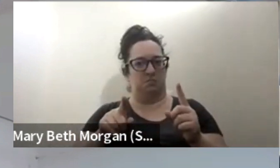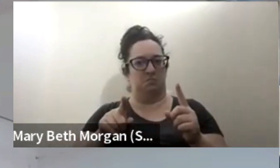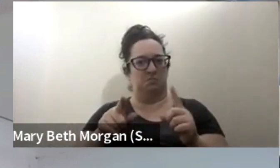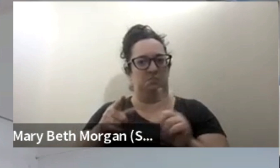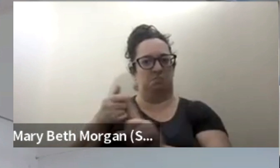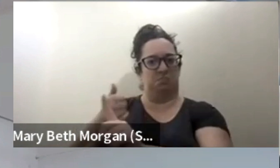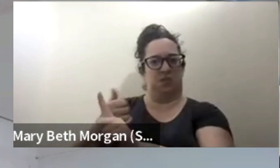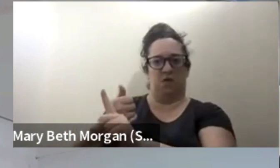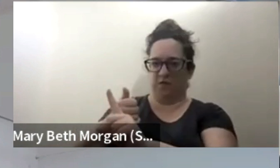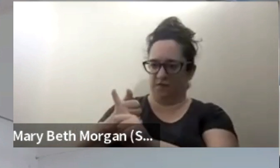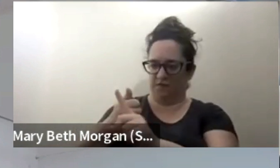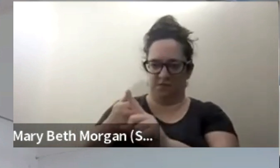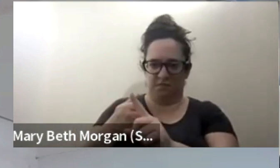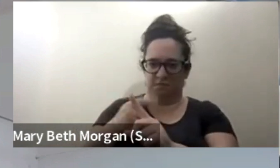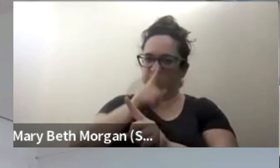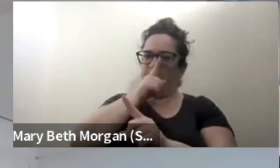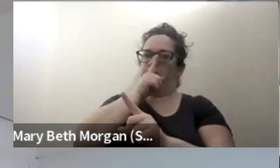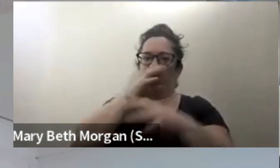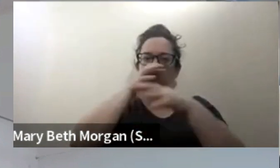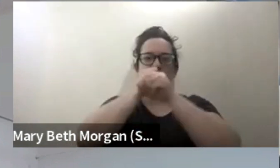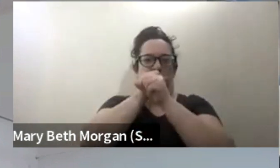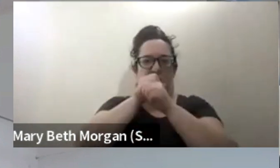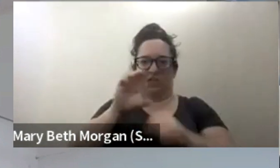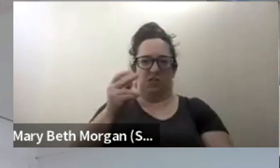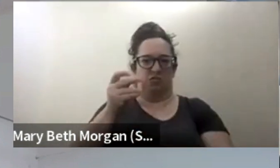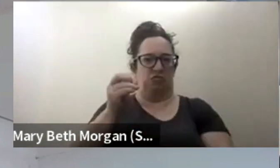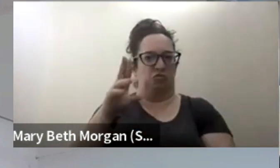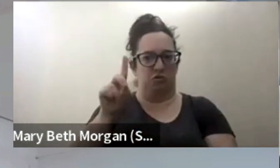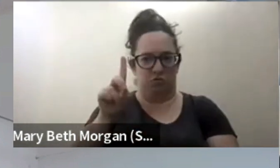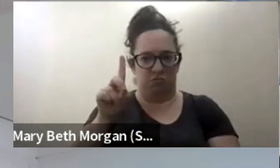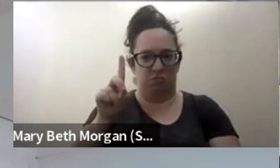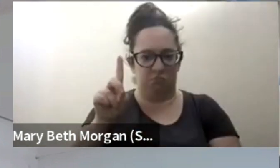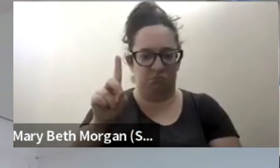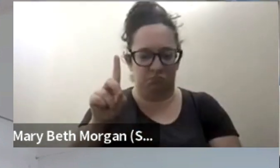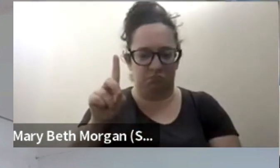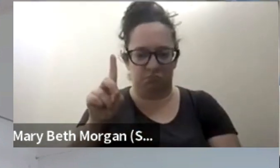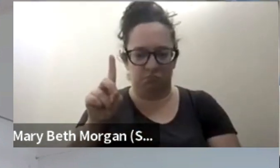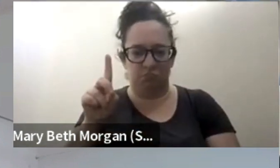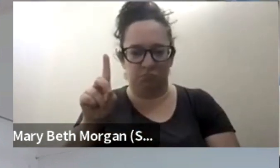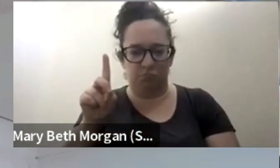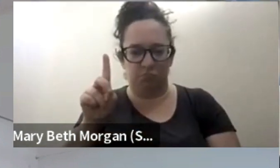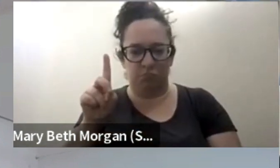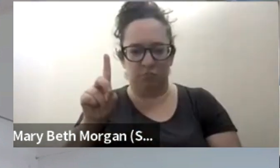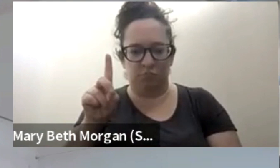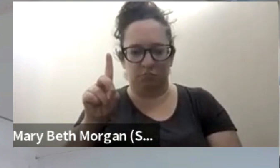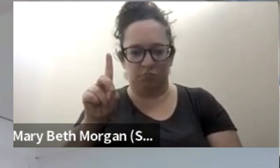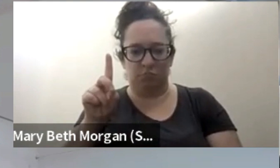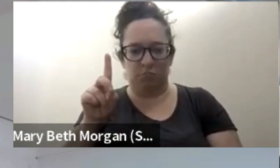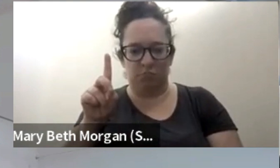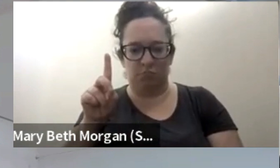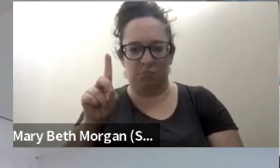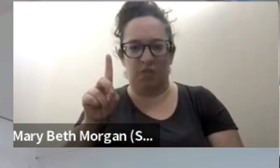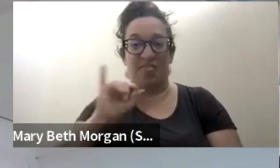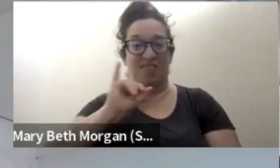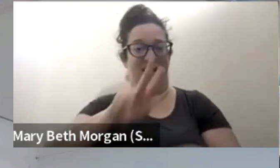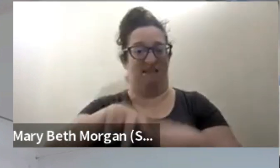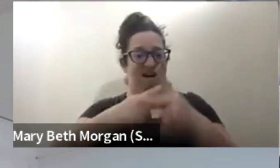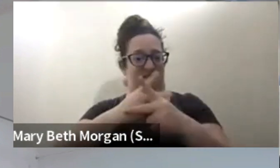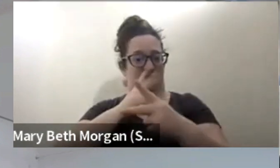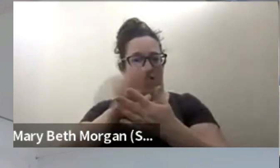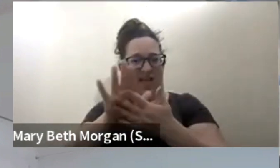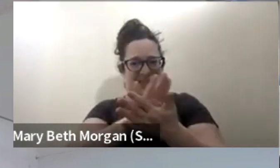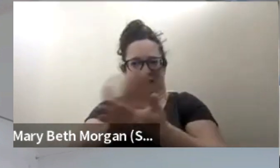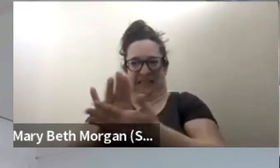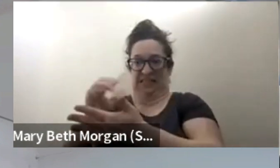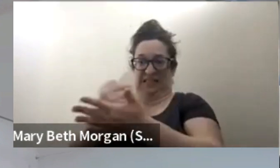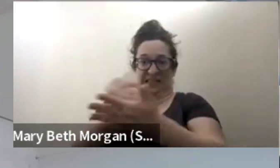course the centuries of religious wars and cleansings that went on. But one of